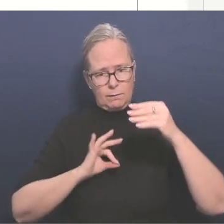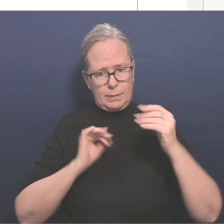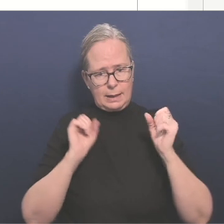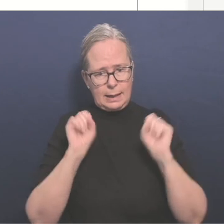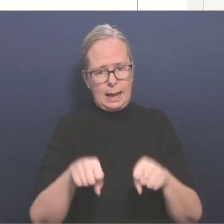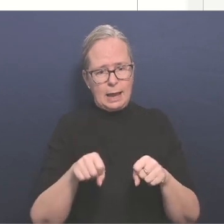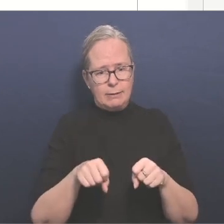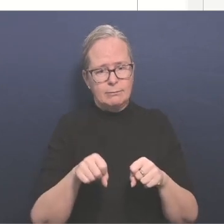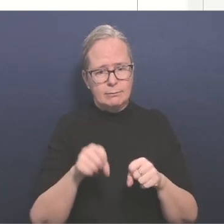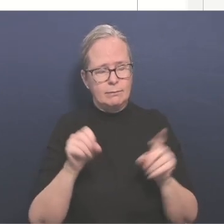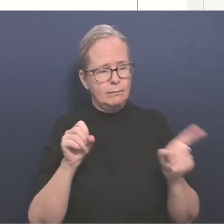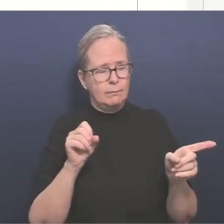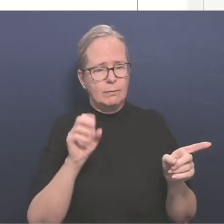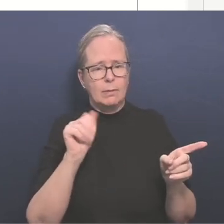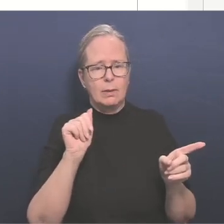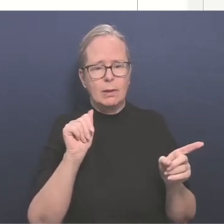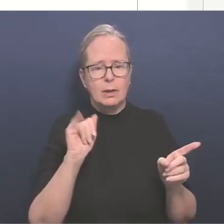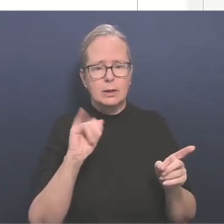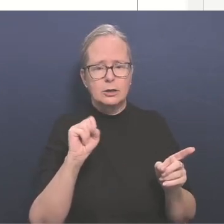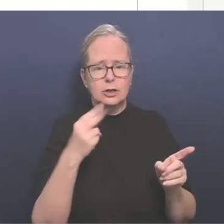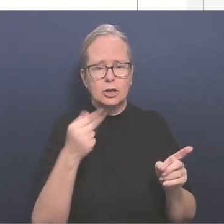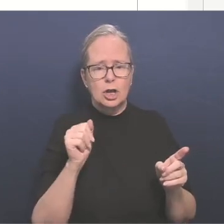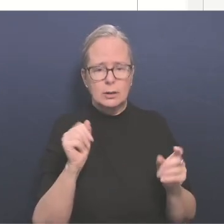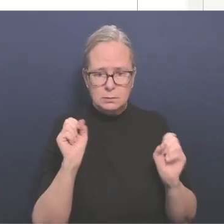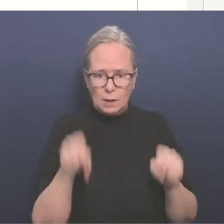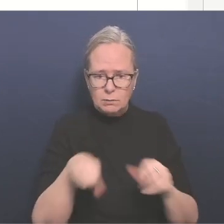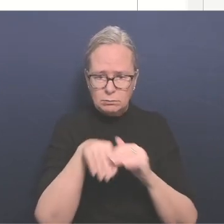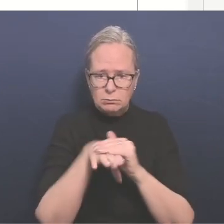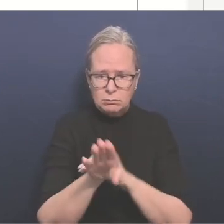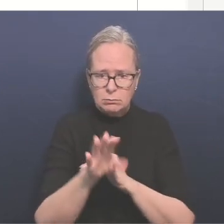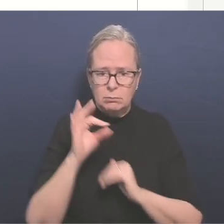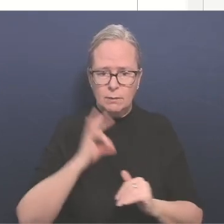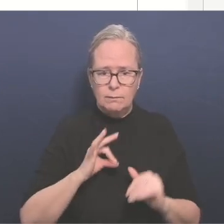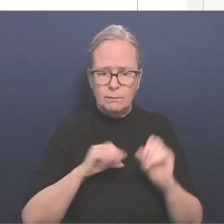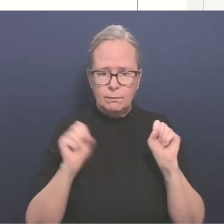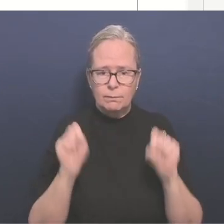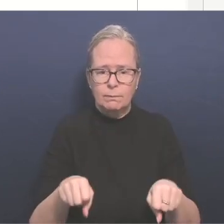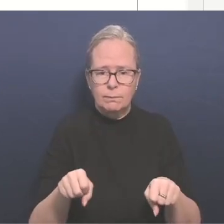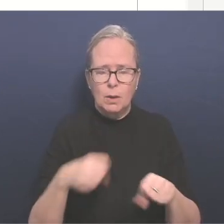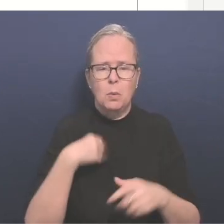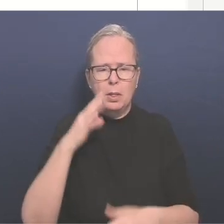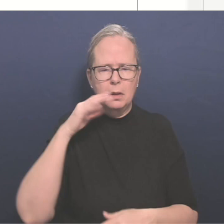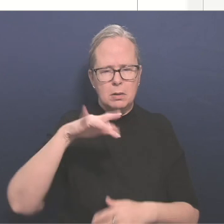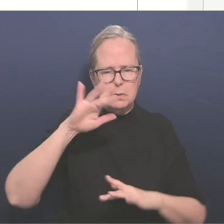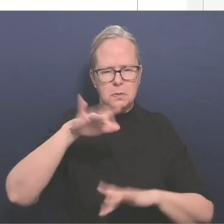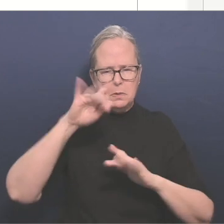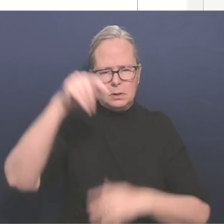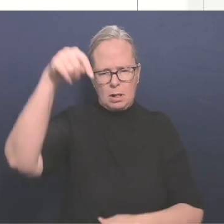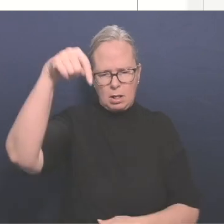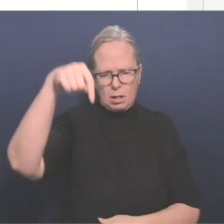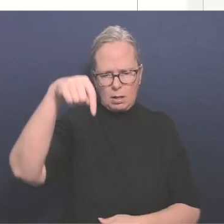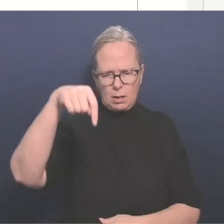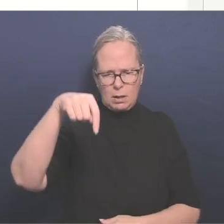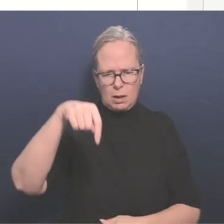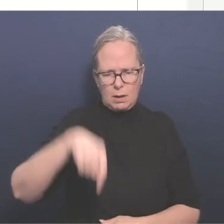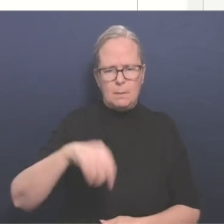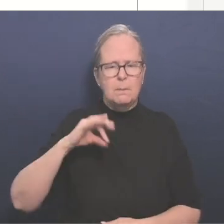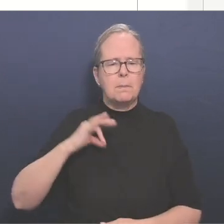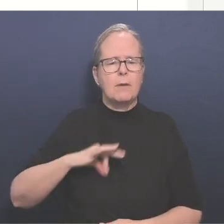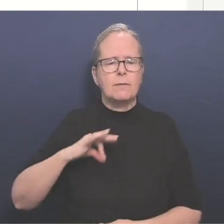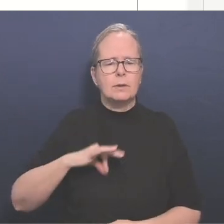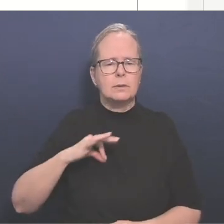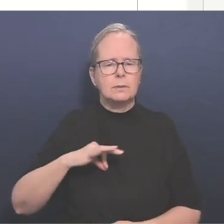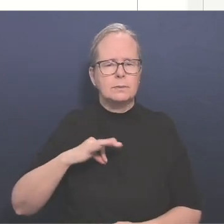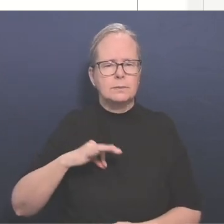eligible for it. Then it also talks about if you need to have filed taxes or not